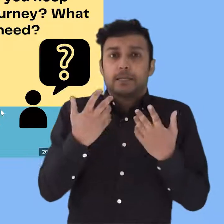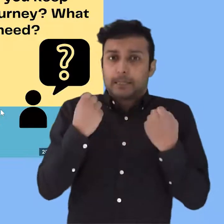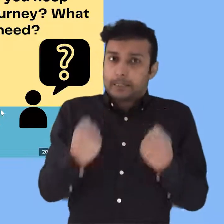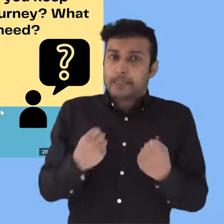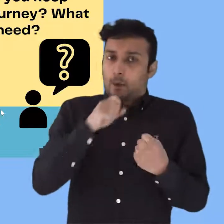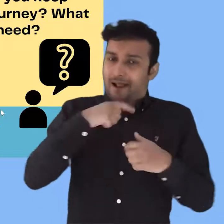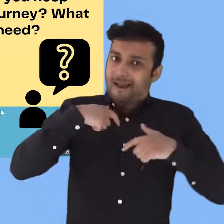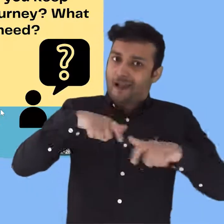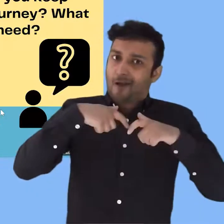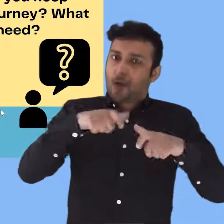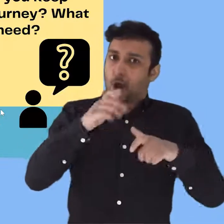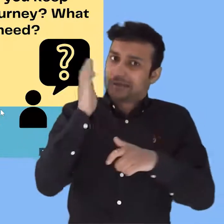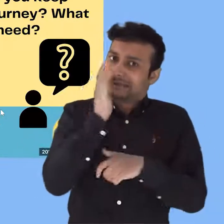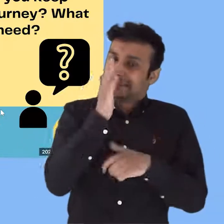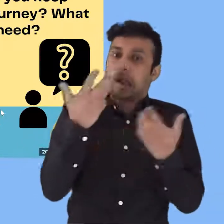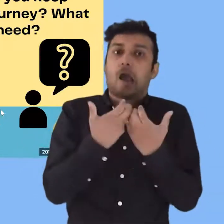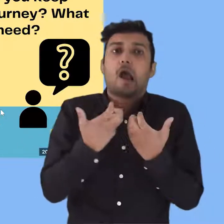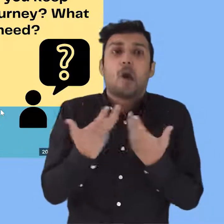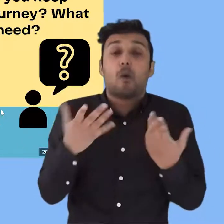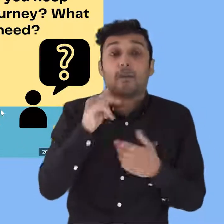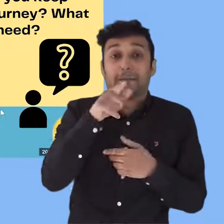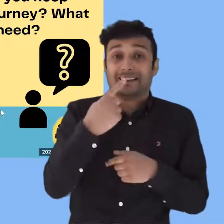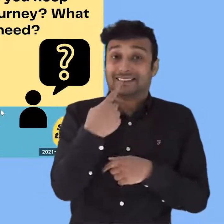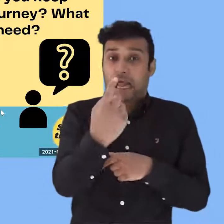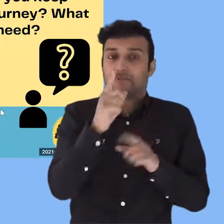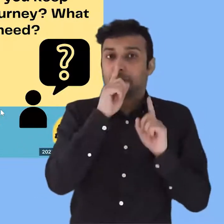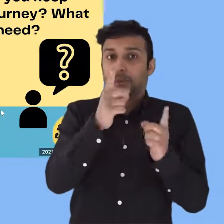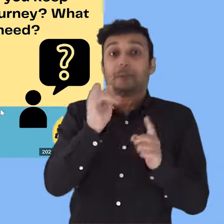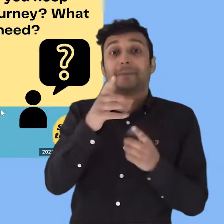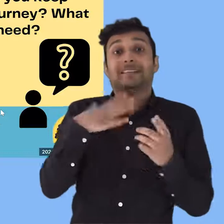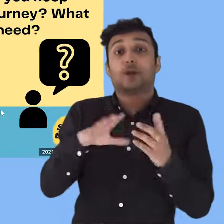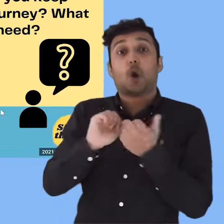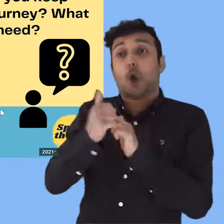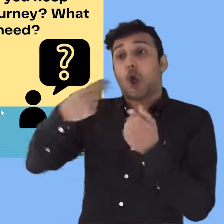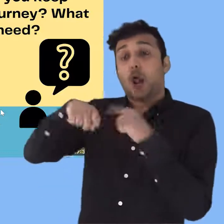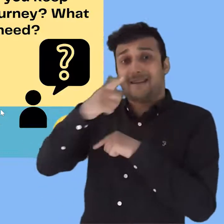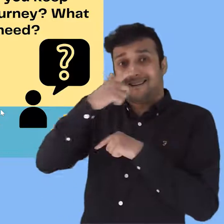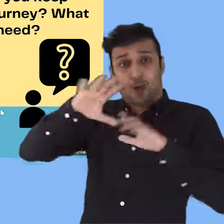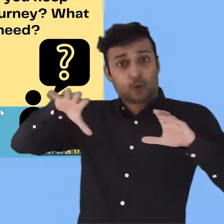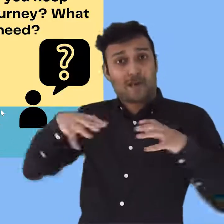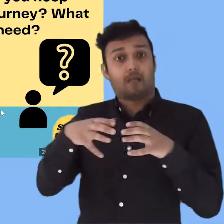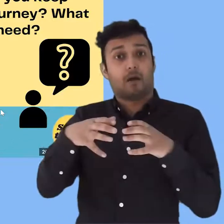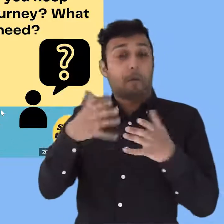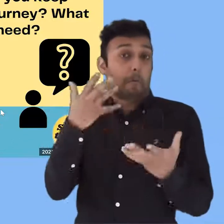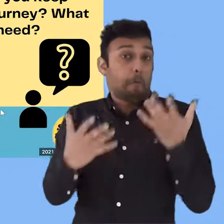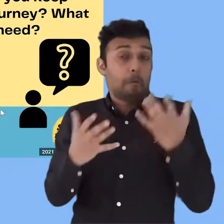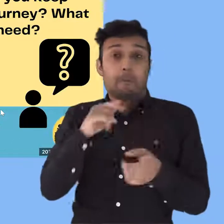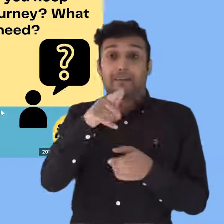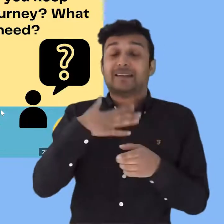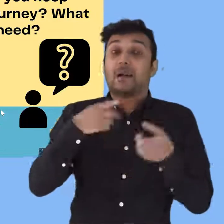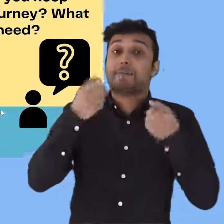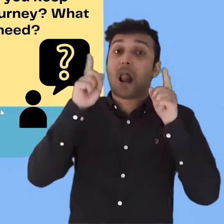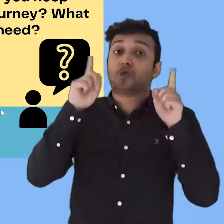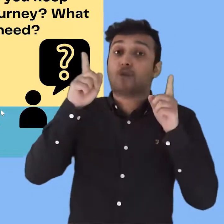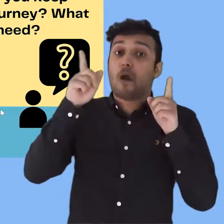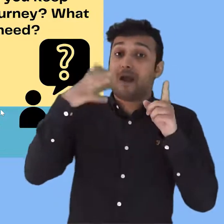on this together? Do you need your management involved? If you are a manager, do you need to, and you're in a